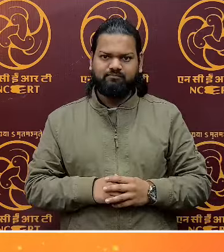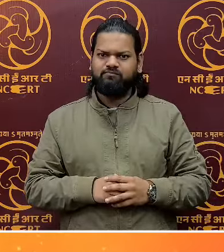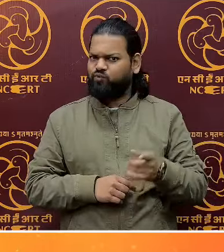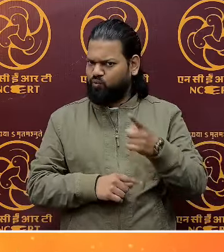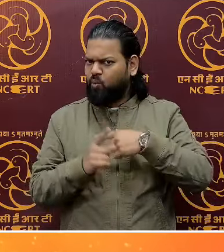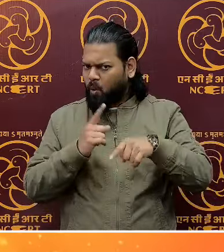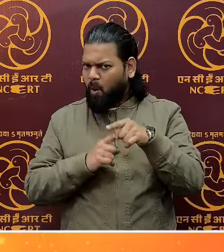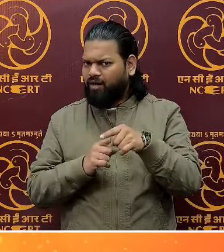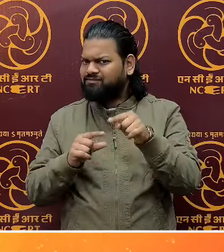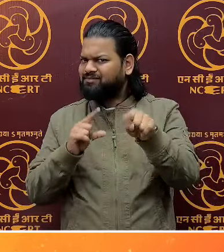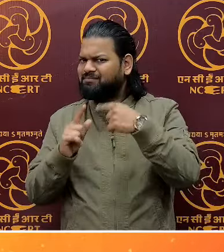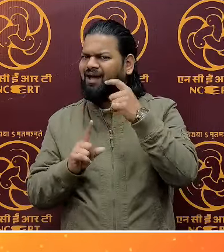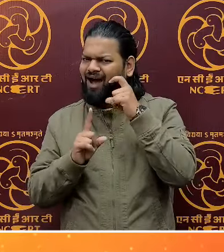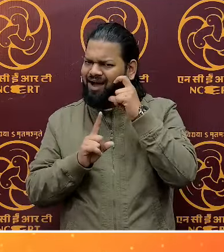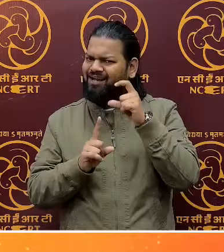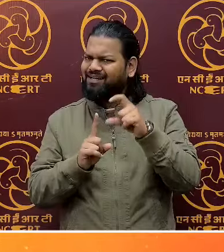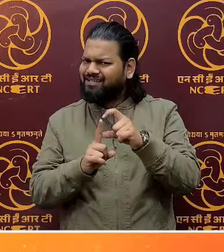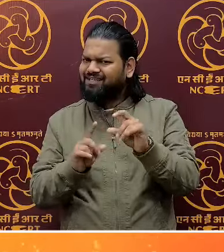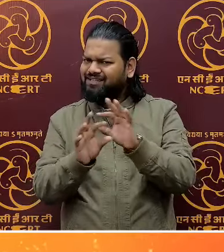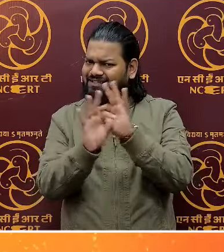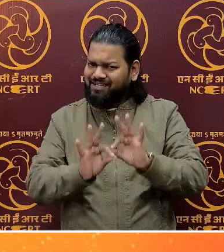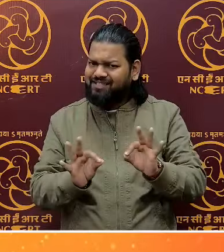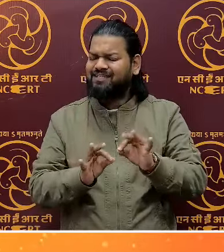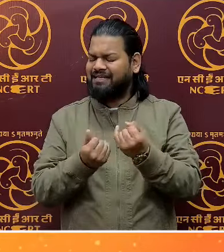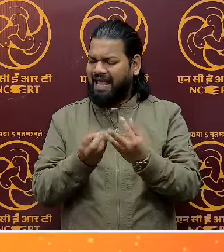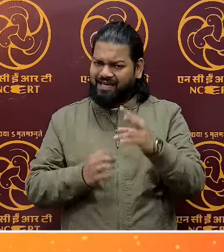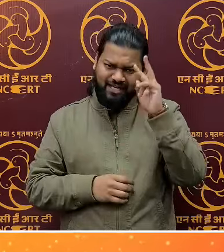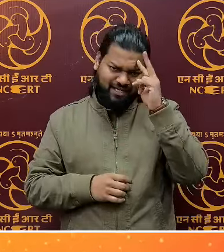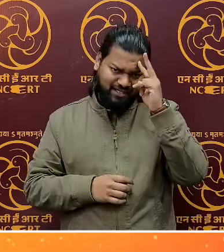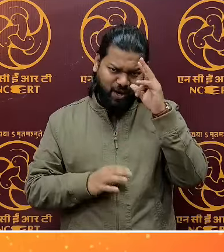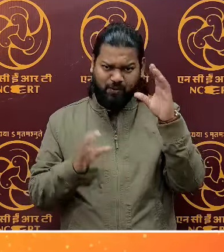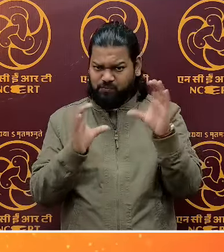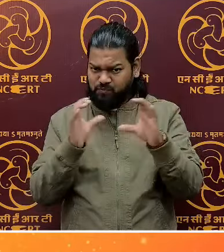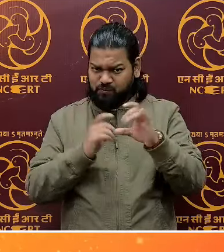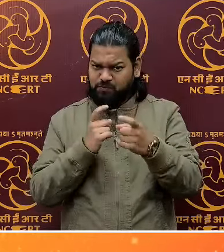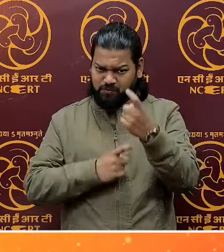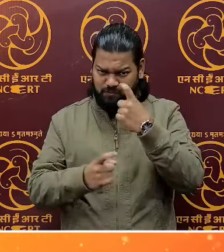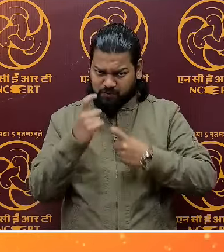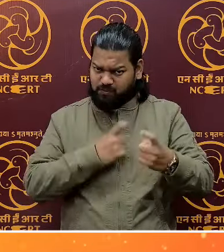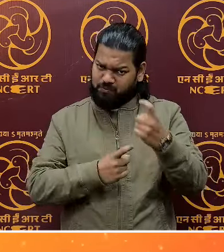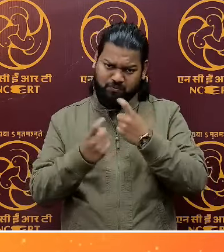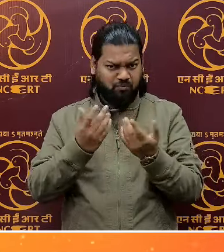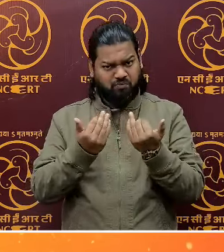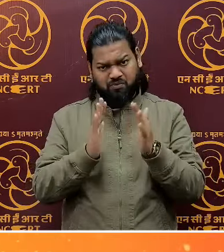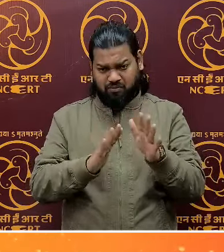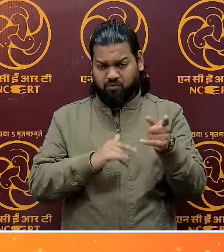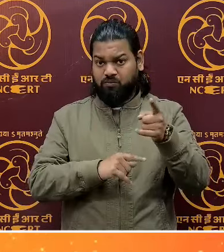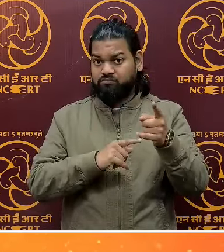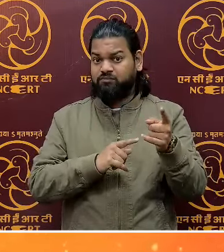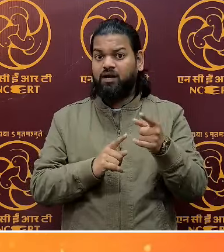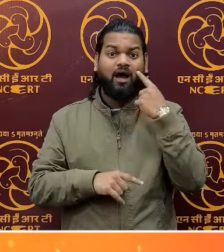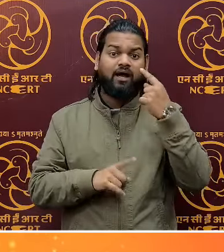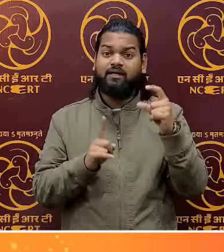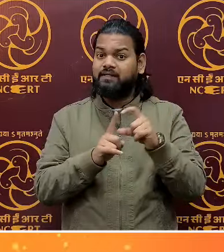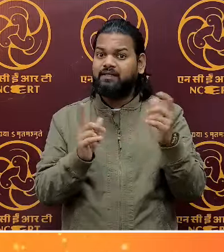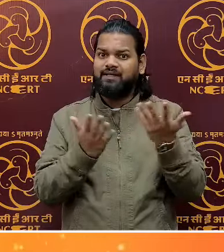8800440559. Through email ID you can drop your queries and comments and questions as well. So, email ID is